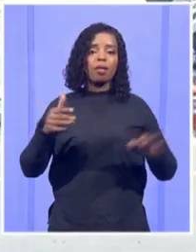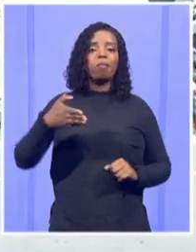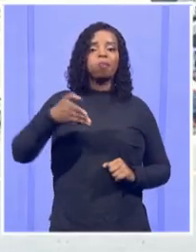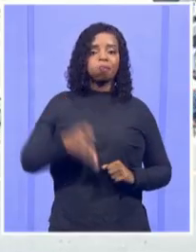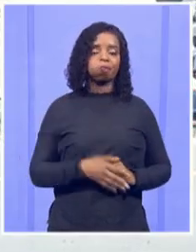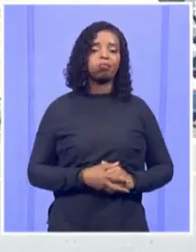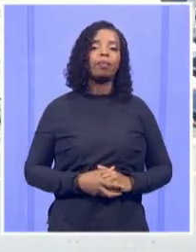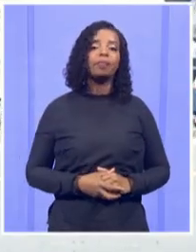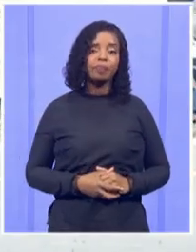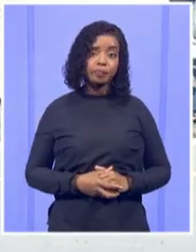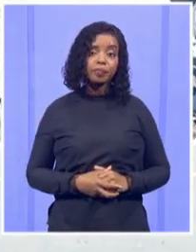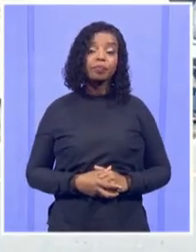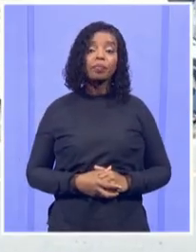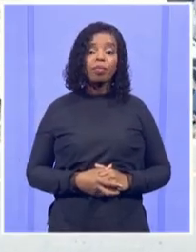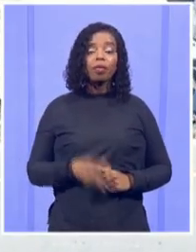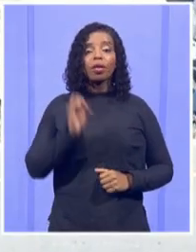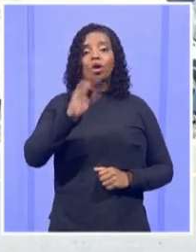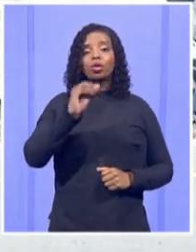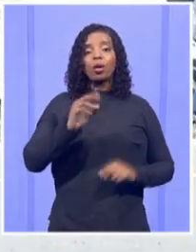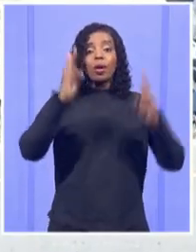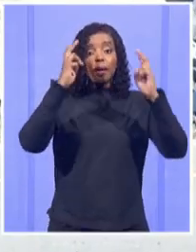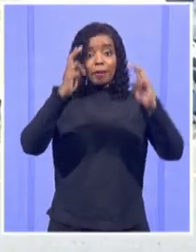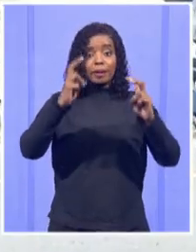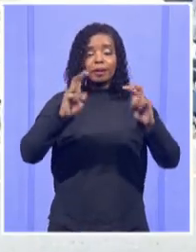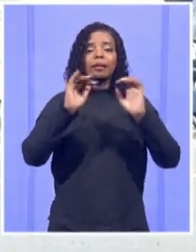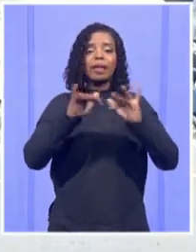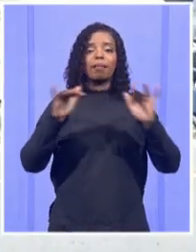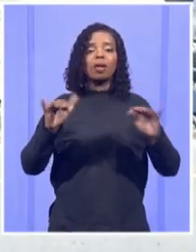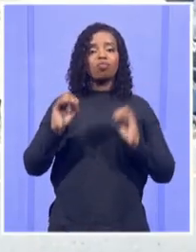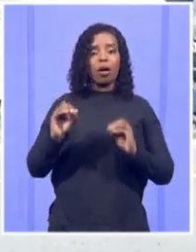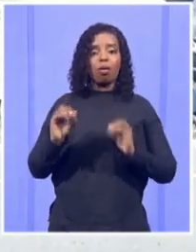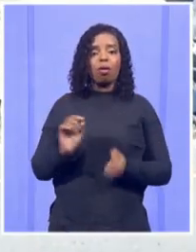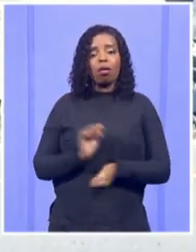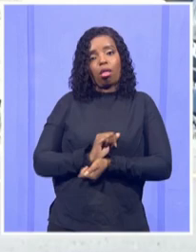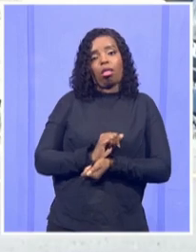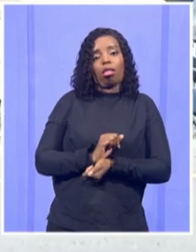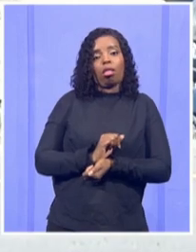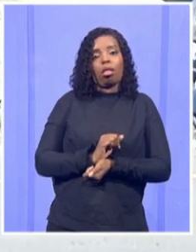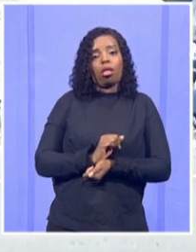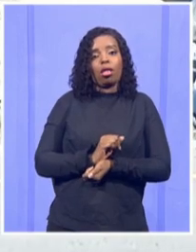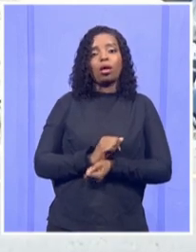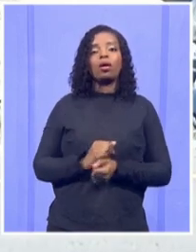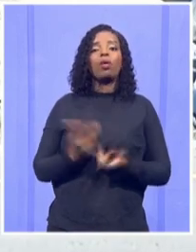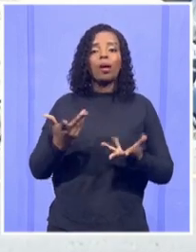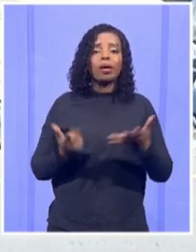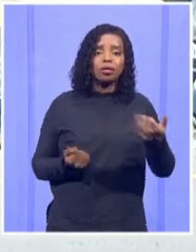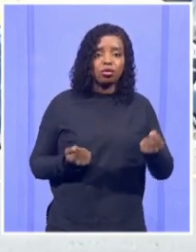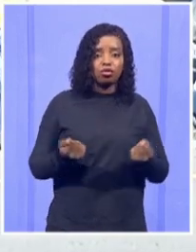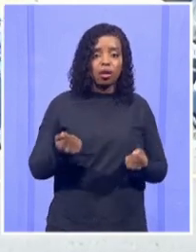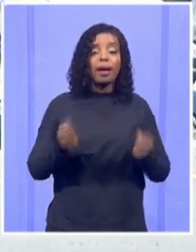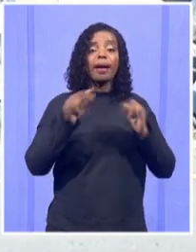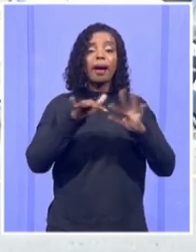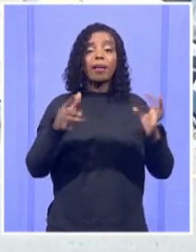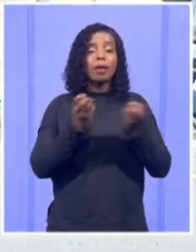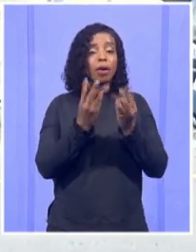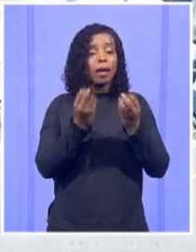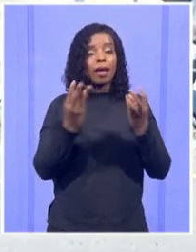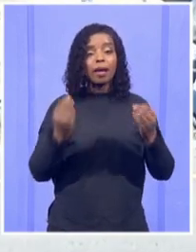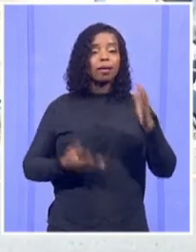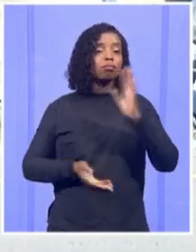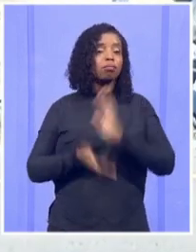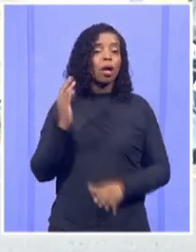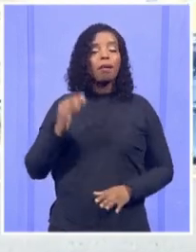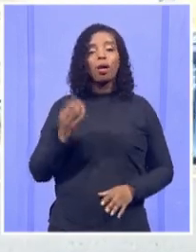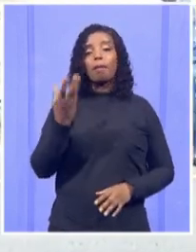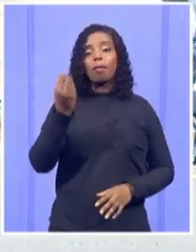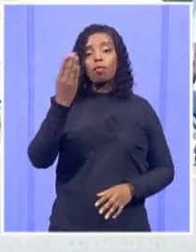scene is six people that are still trapped in the truck. Several people have been taken to Botshabelo, Tabanchu and